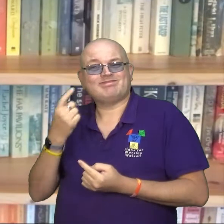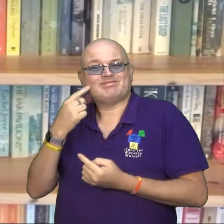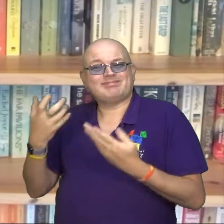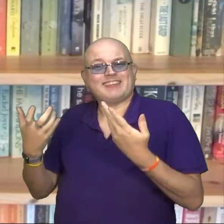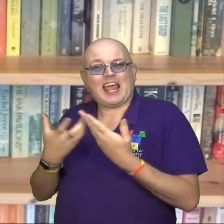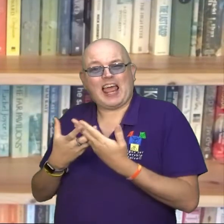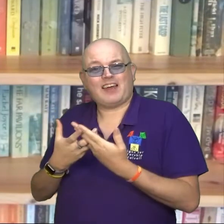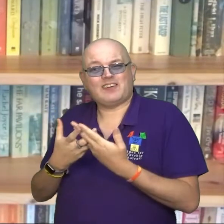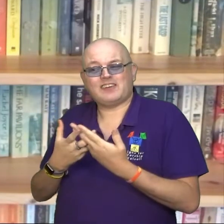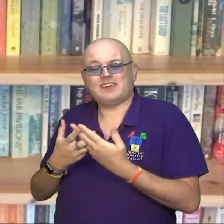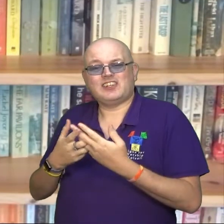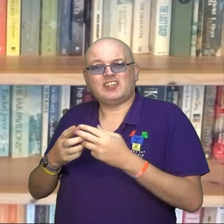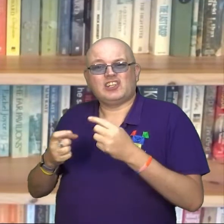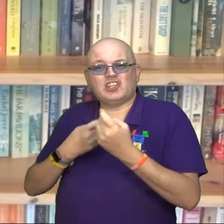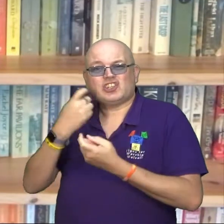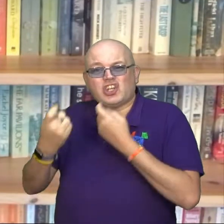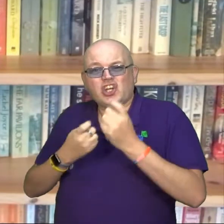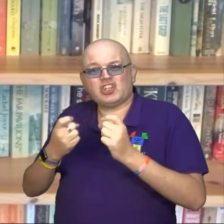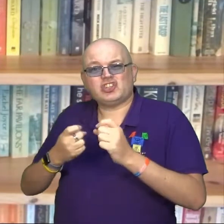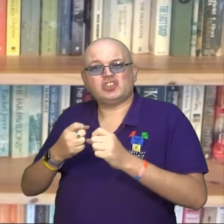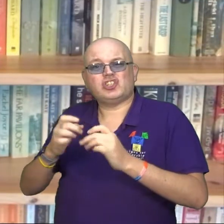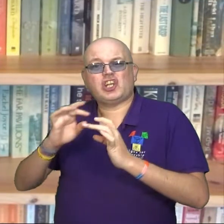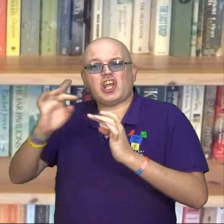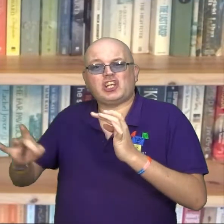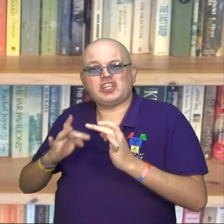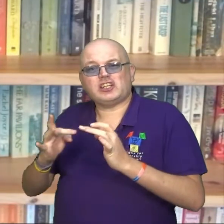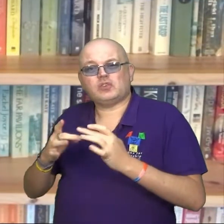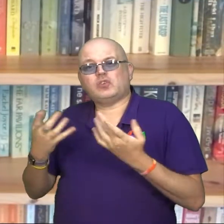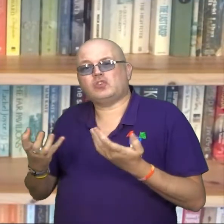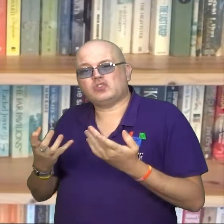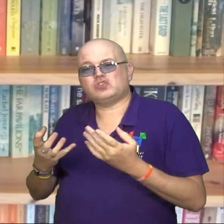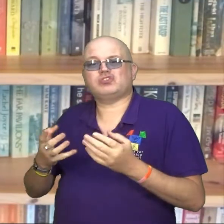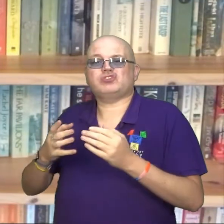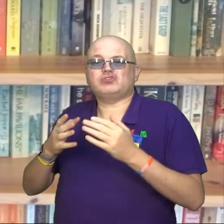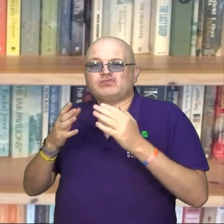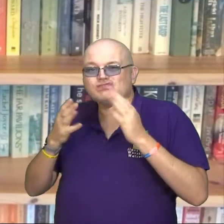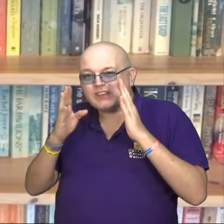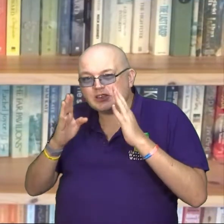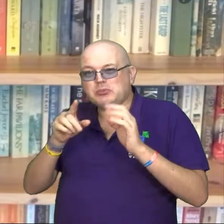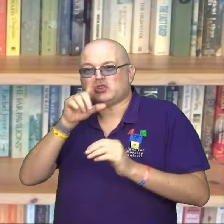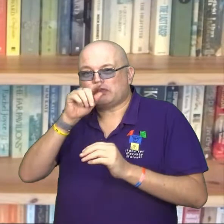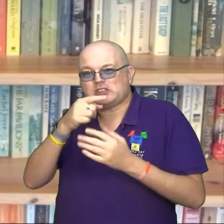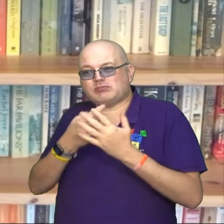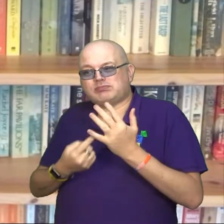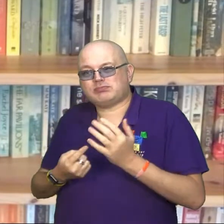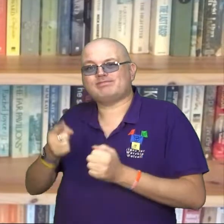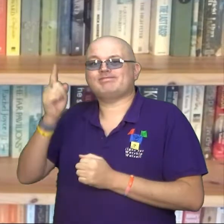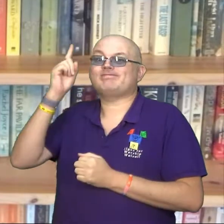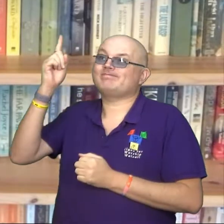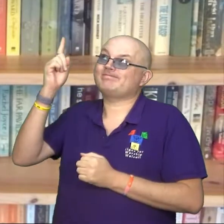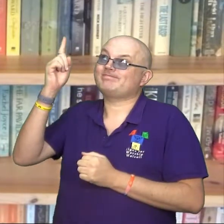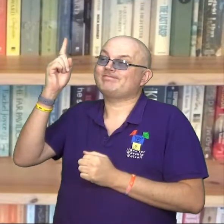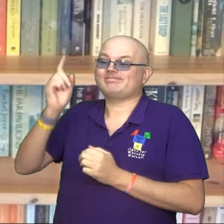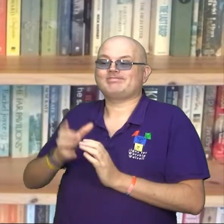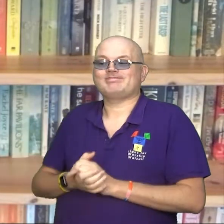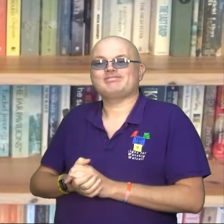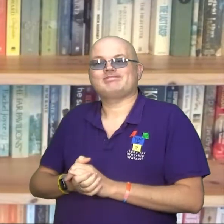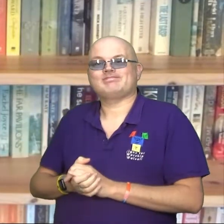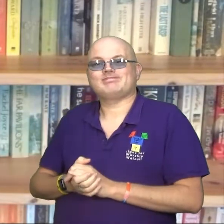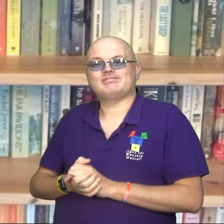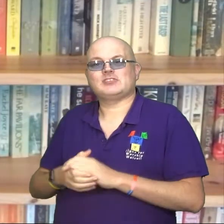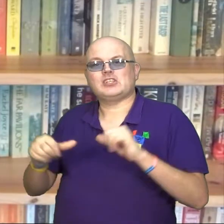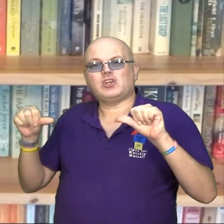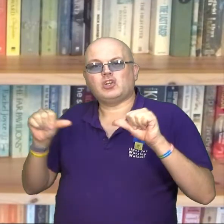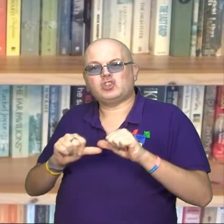probably the easiest way is to search for us on the internet or through social media. I just have a